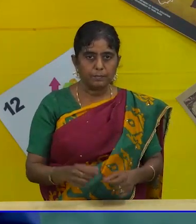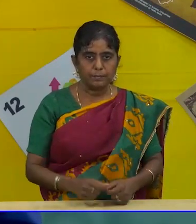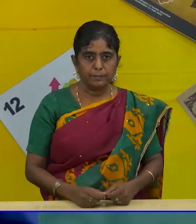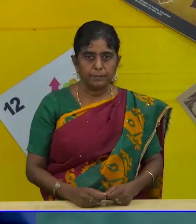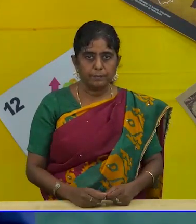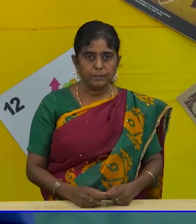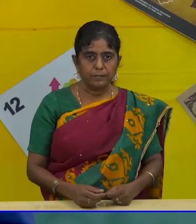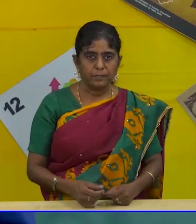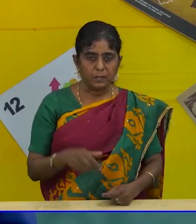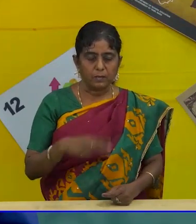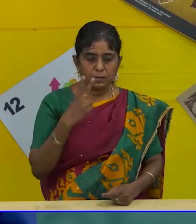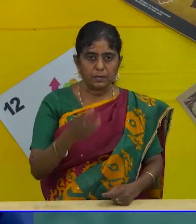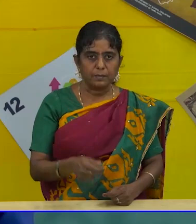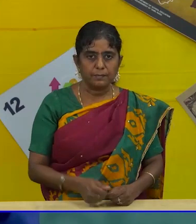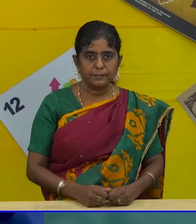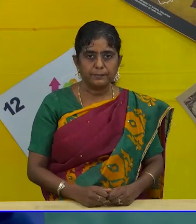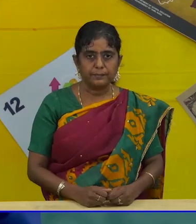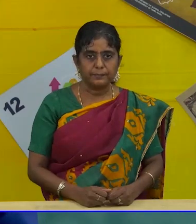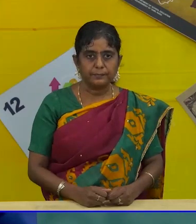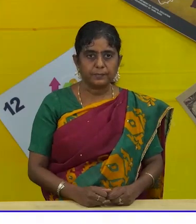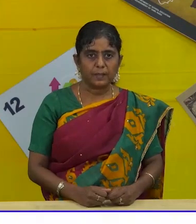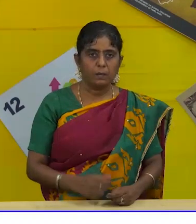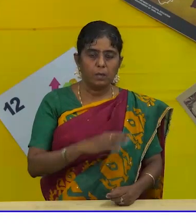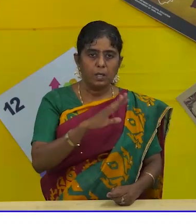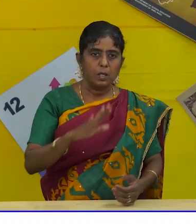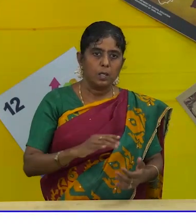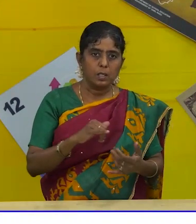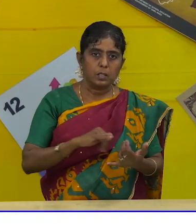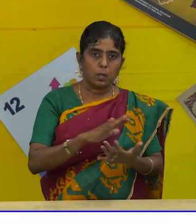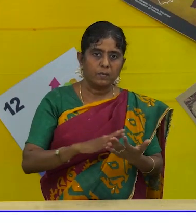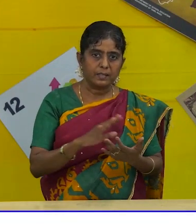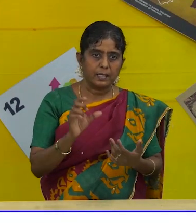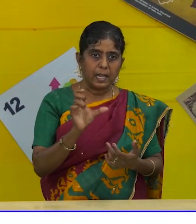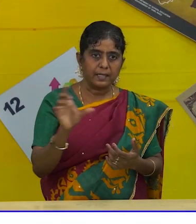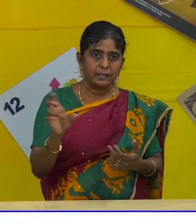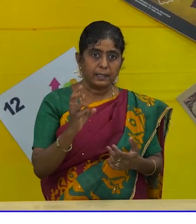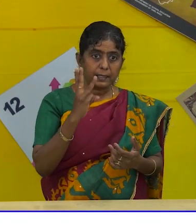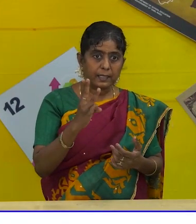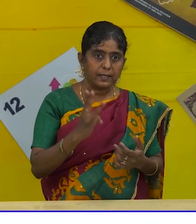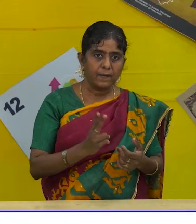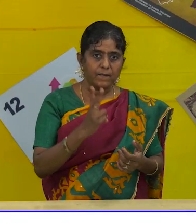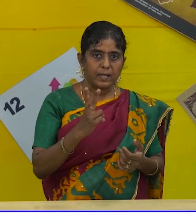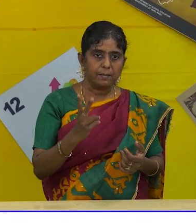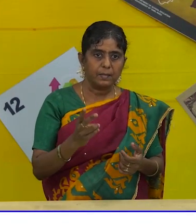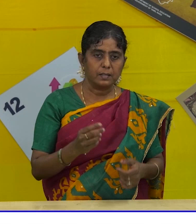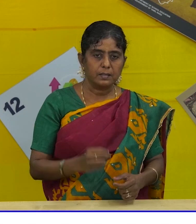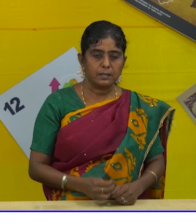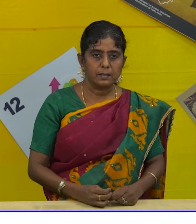see. Let us see now. While solving the system of linear equation in three